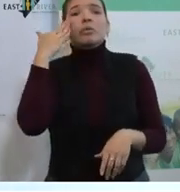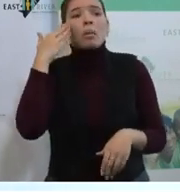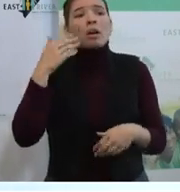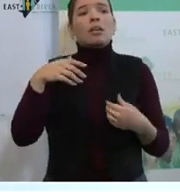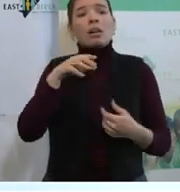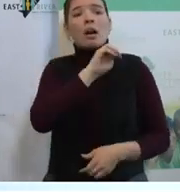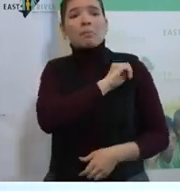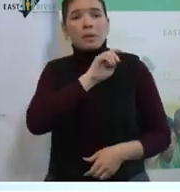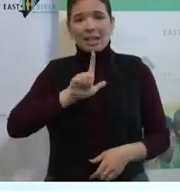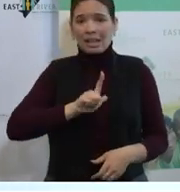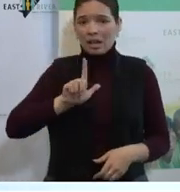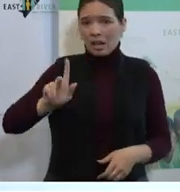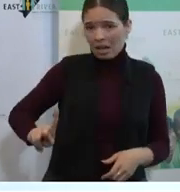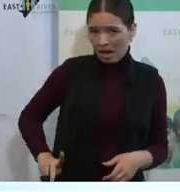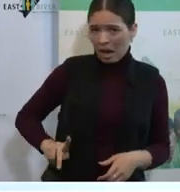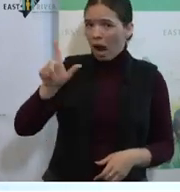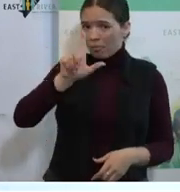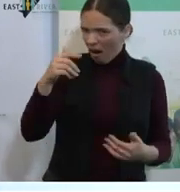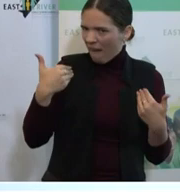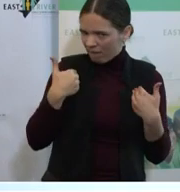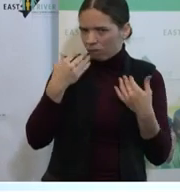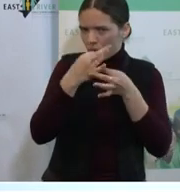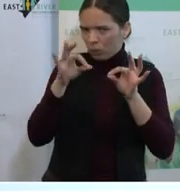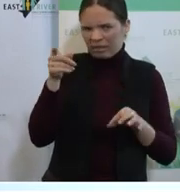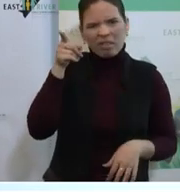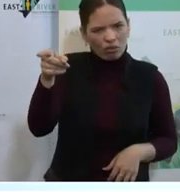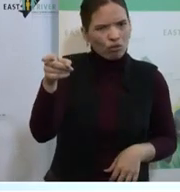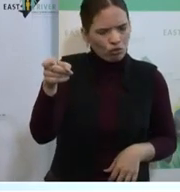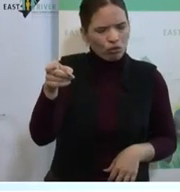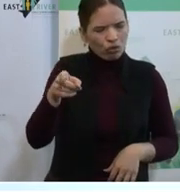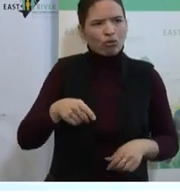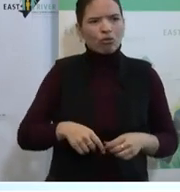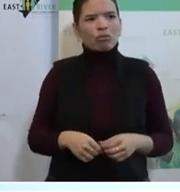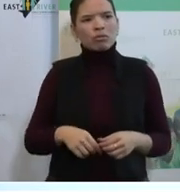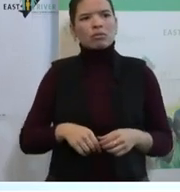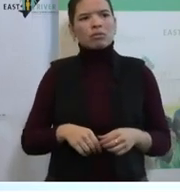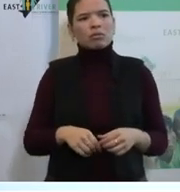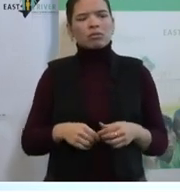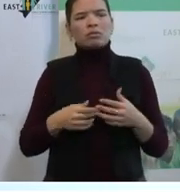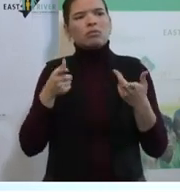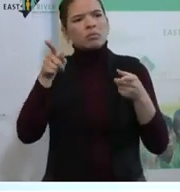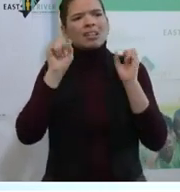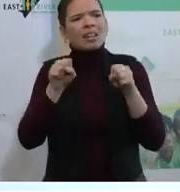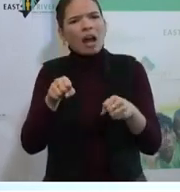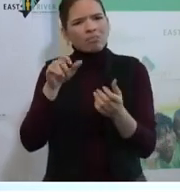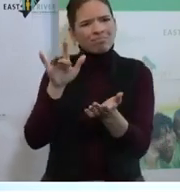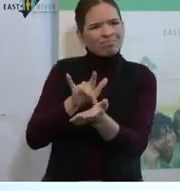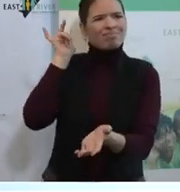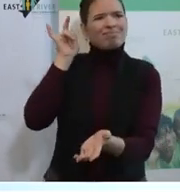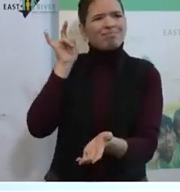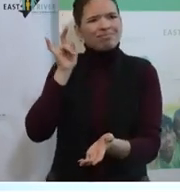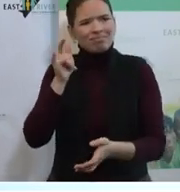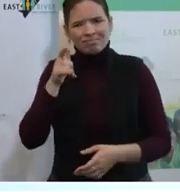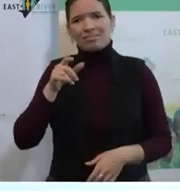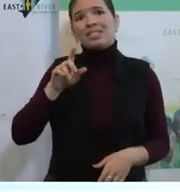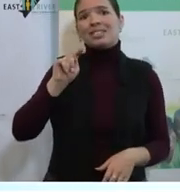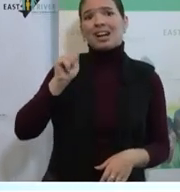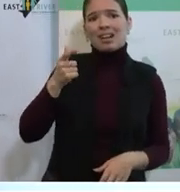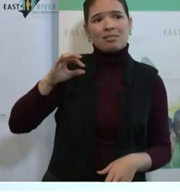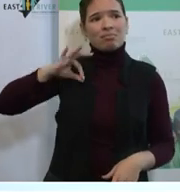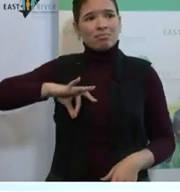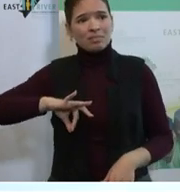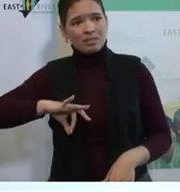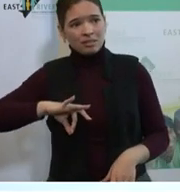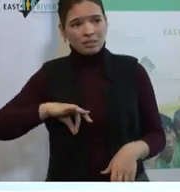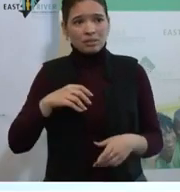about our tax benefits. If you have children enrolled in a DC child care center, you